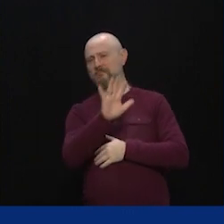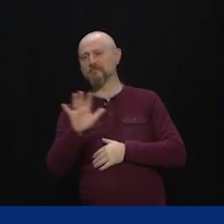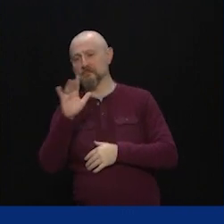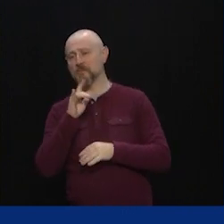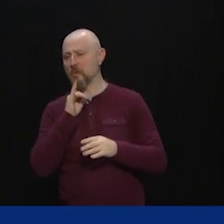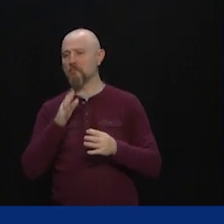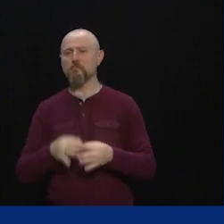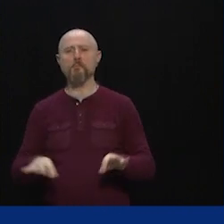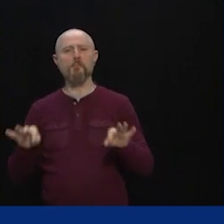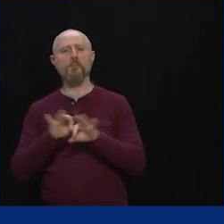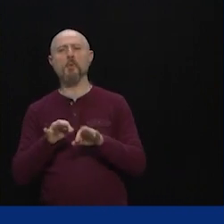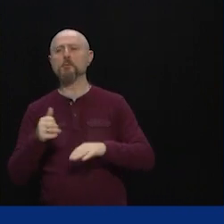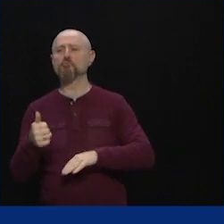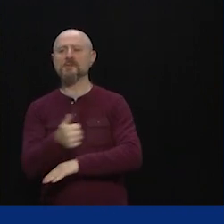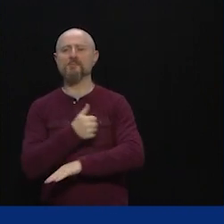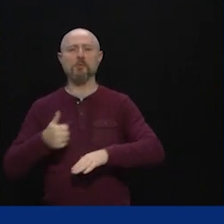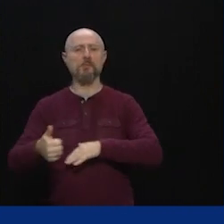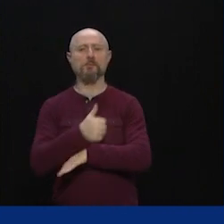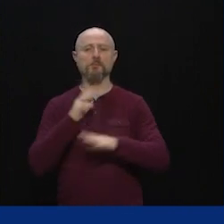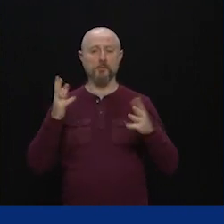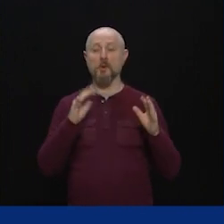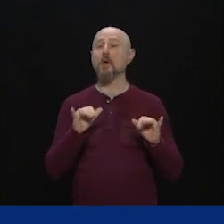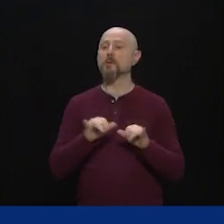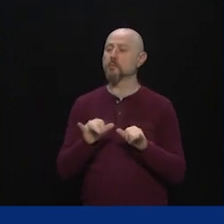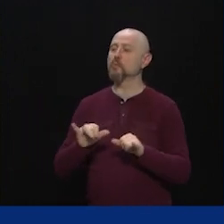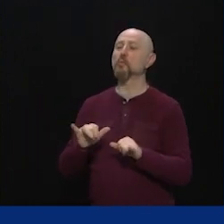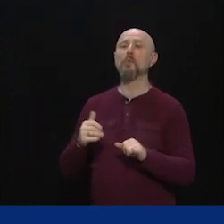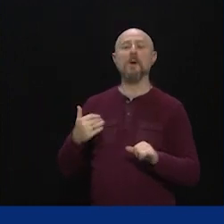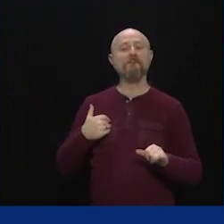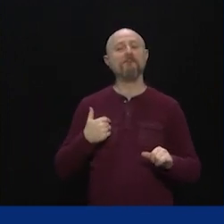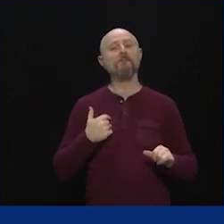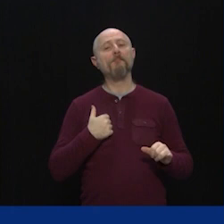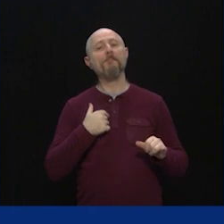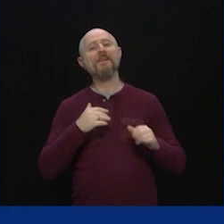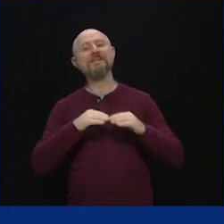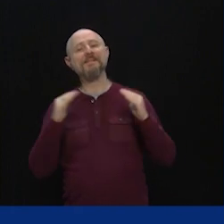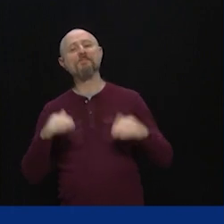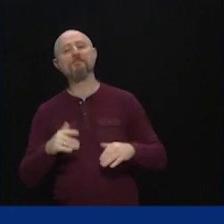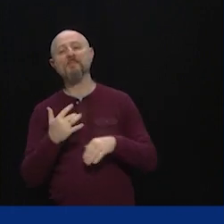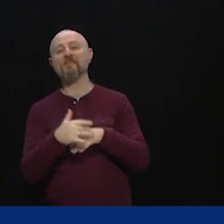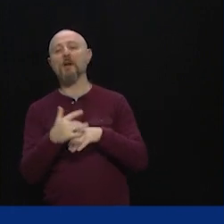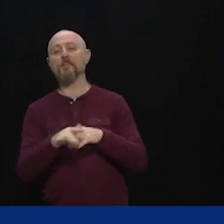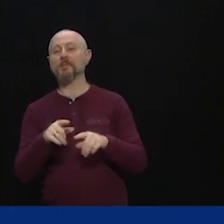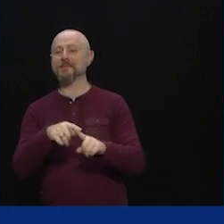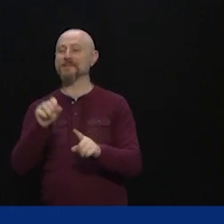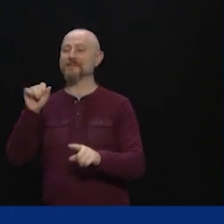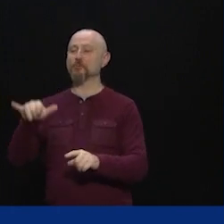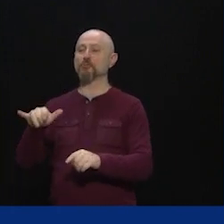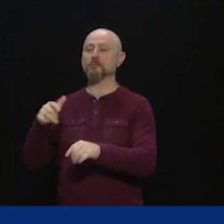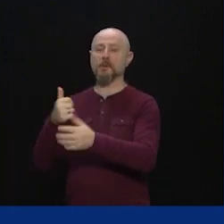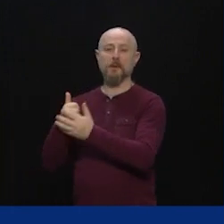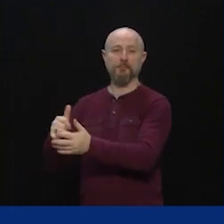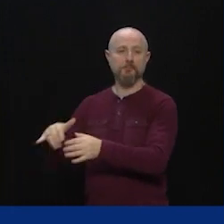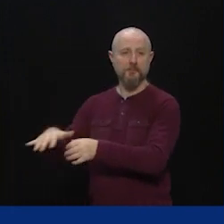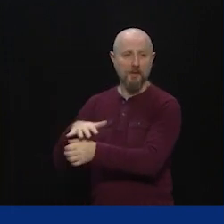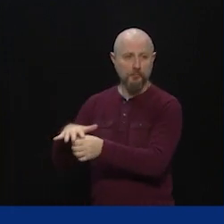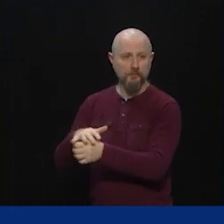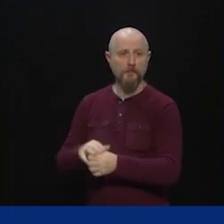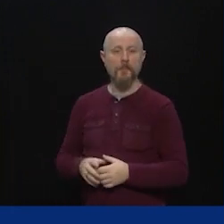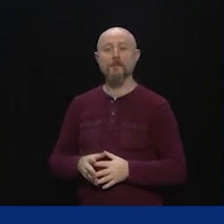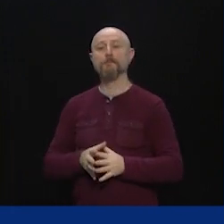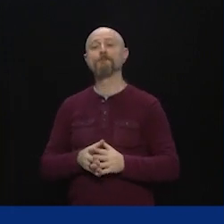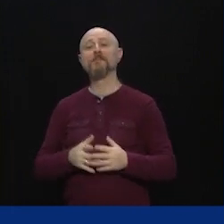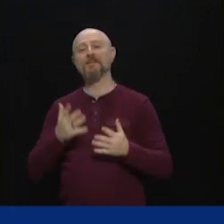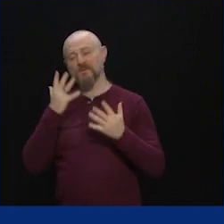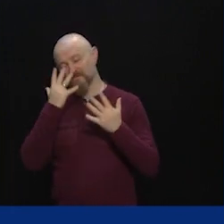ambulance system in Syracuse available to help. So unfortunately, this is the sad part of what we say, is that 103 people are no